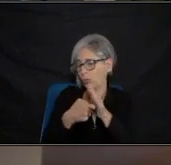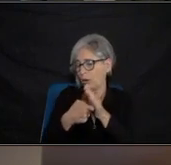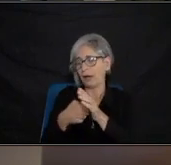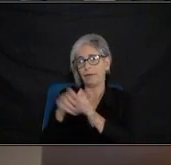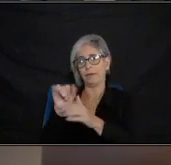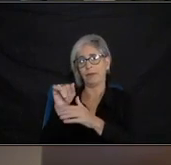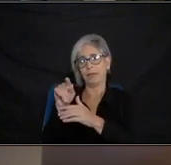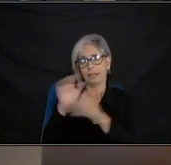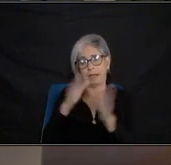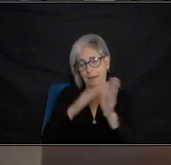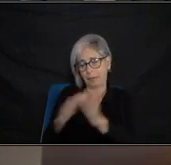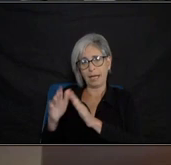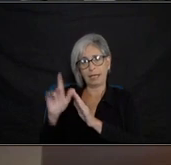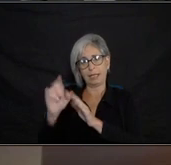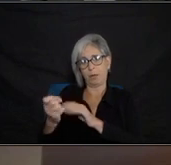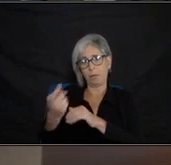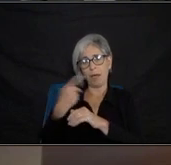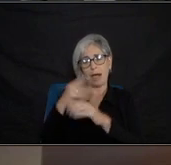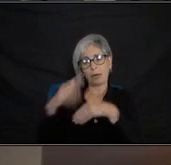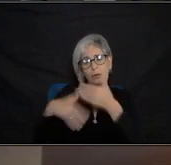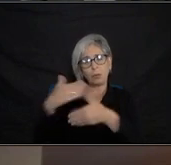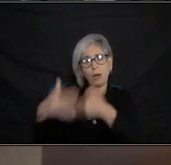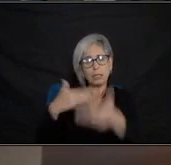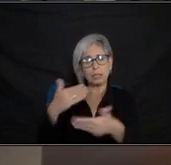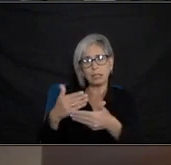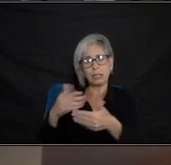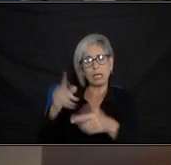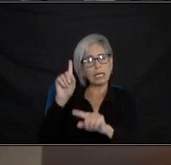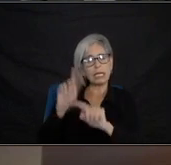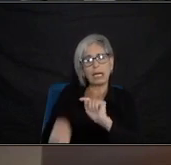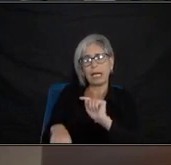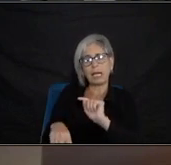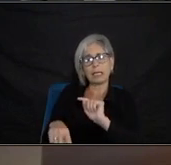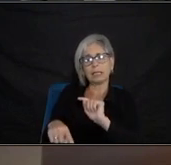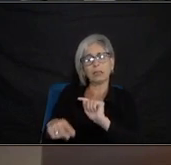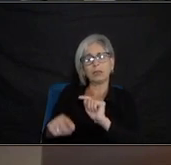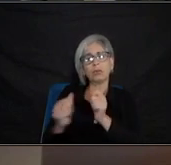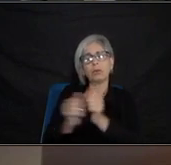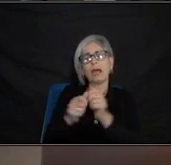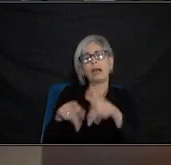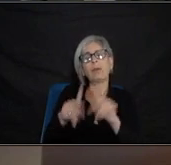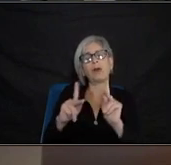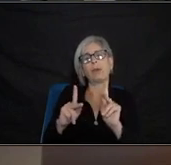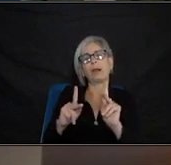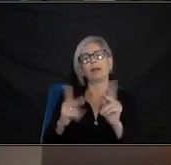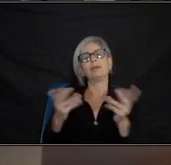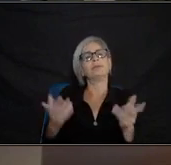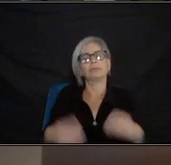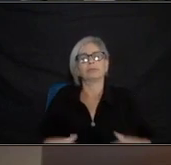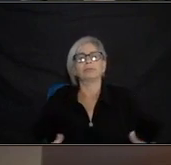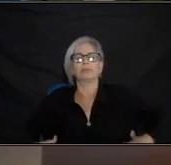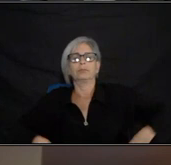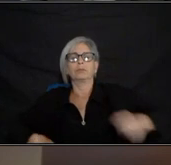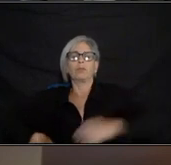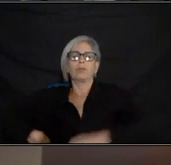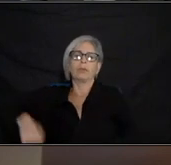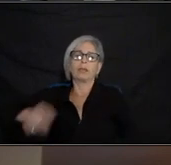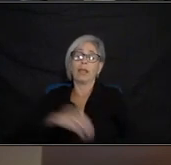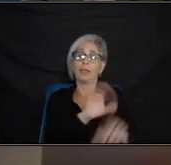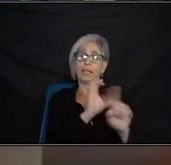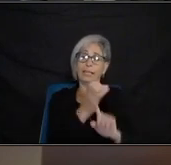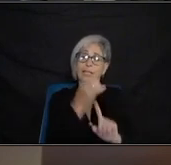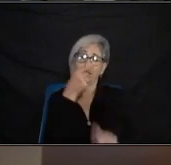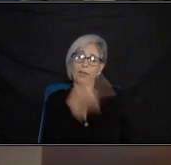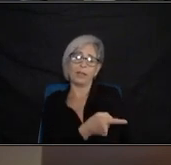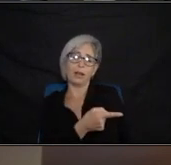plan, those have to go back through the process if they can't meet it with their current site plan. So the conditions are there and